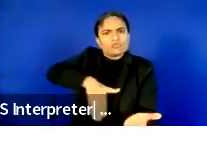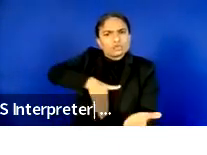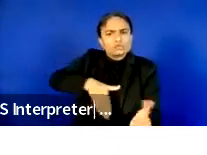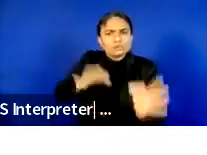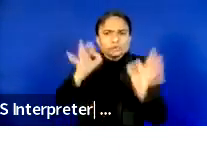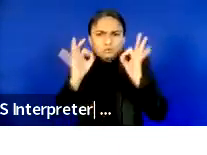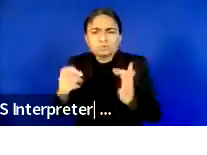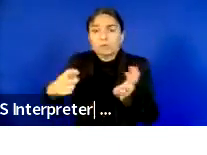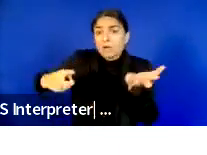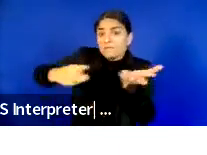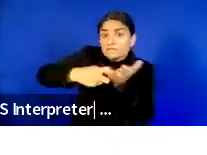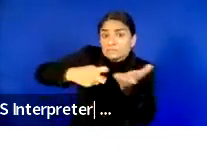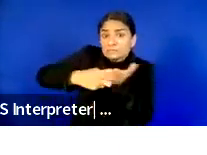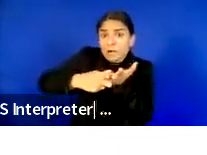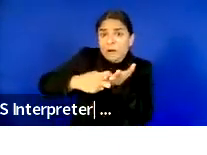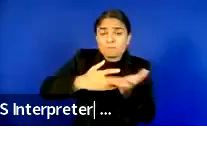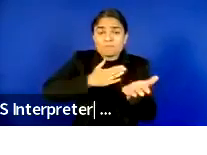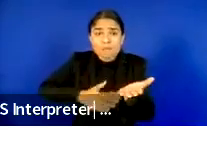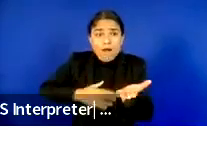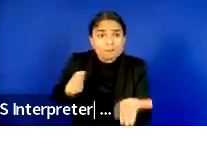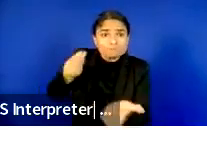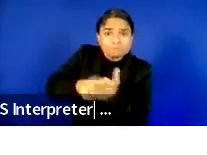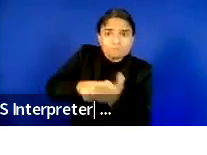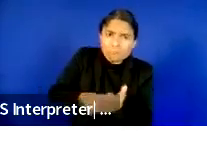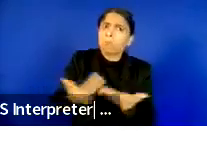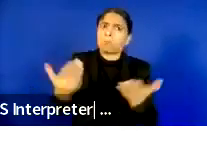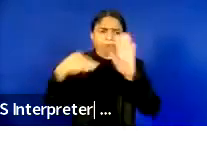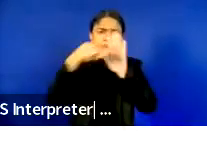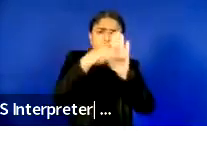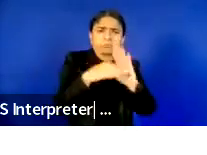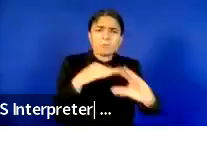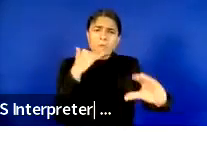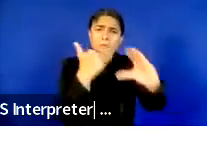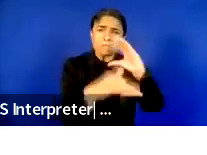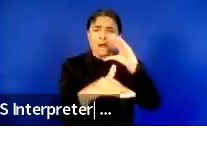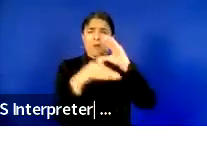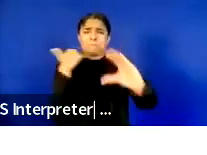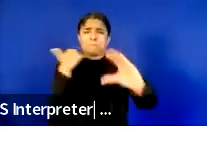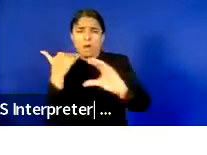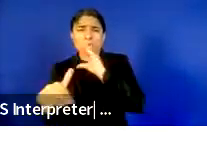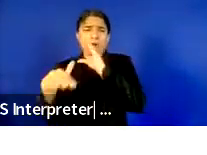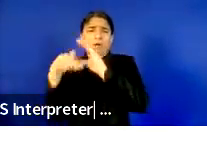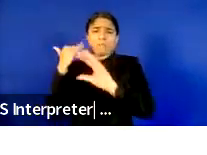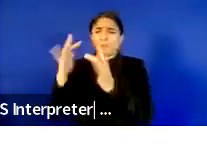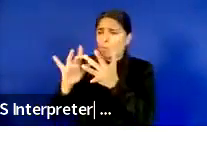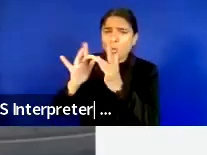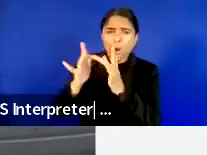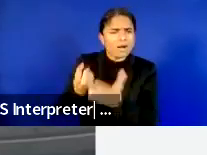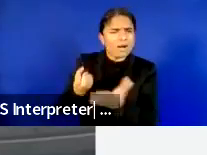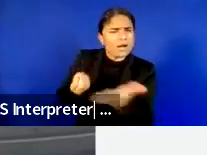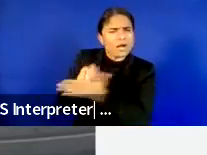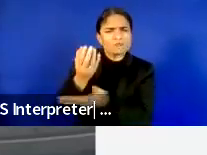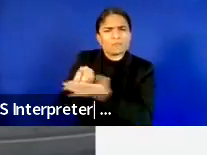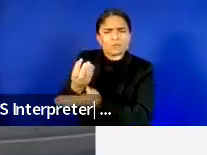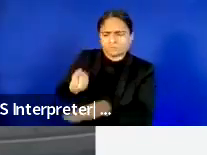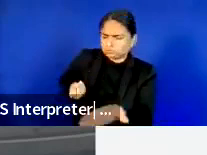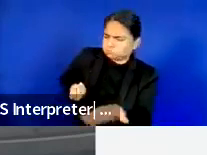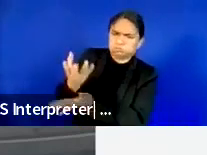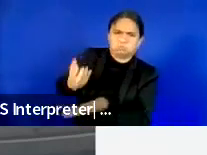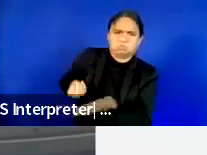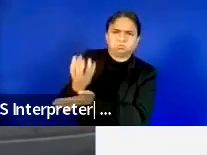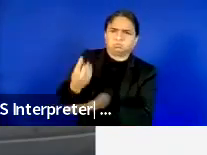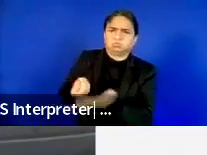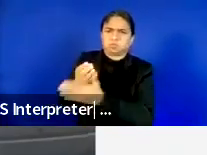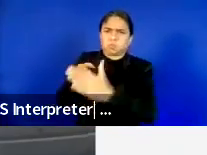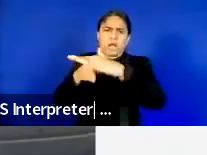on email again and through online. Yep. So next slide, please.